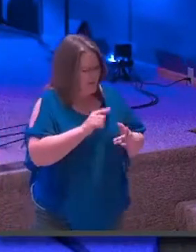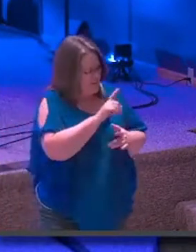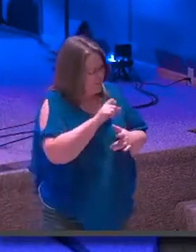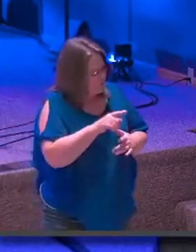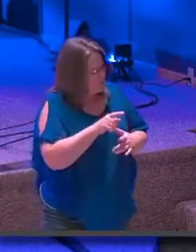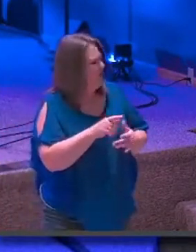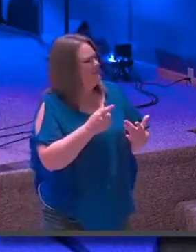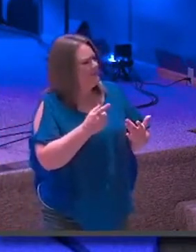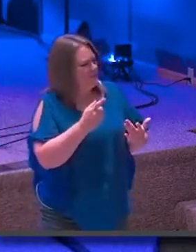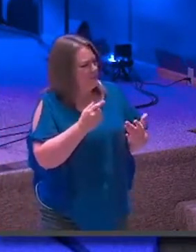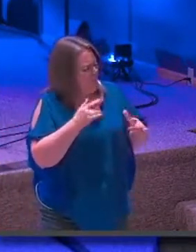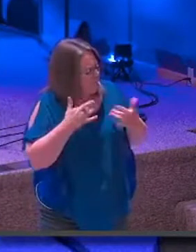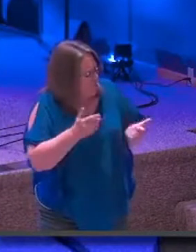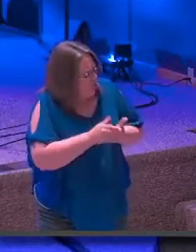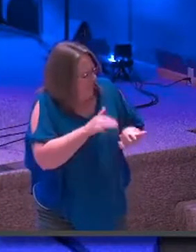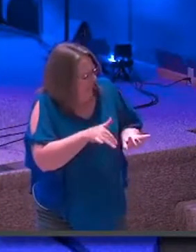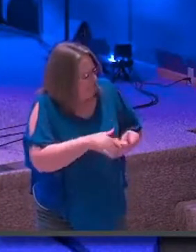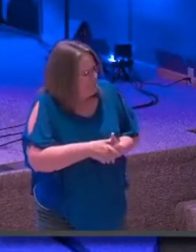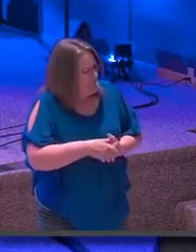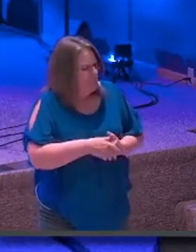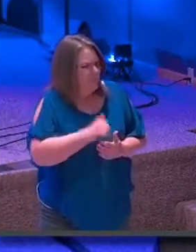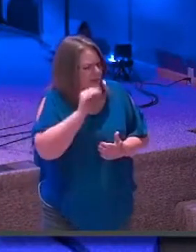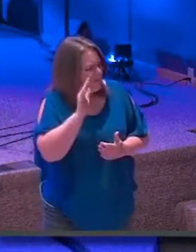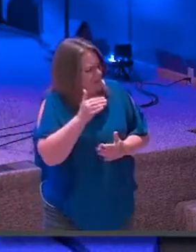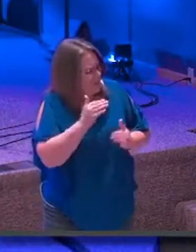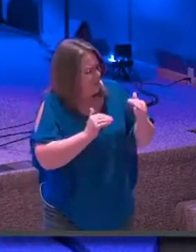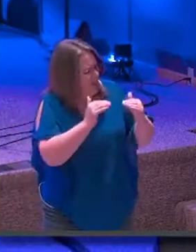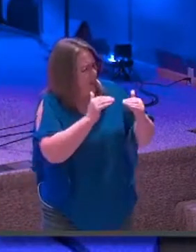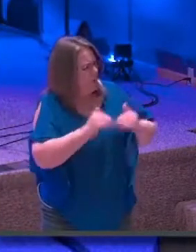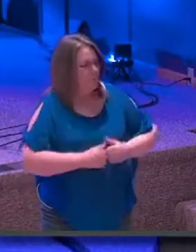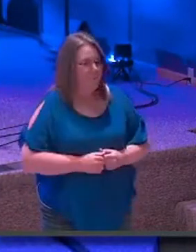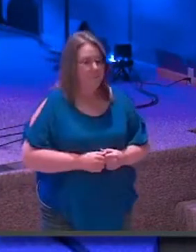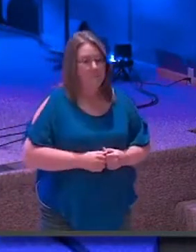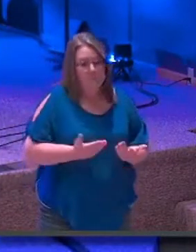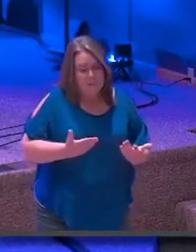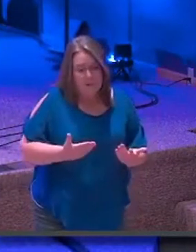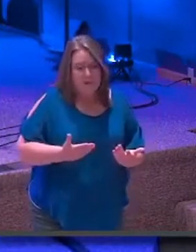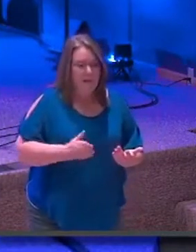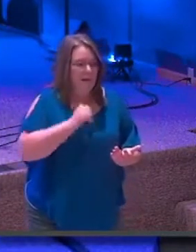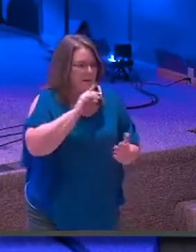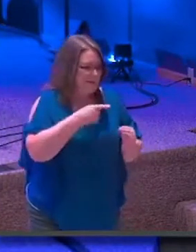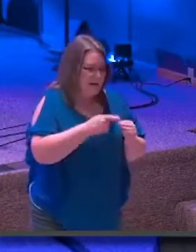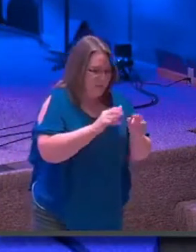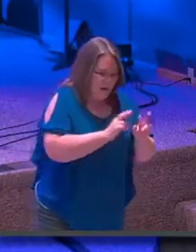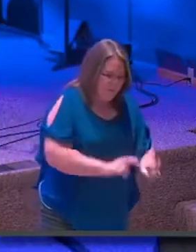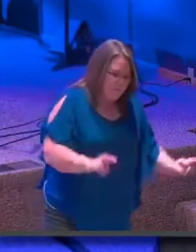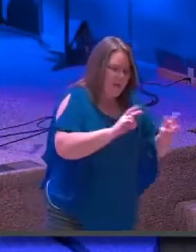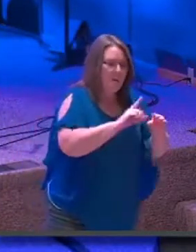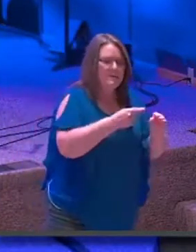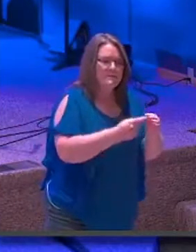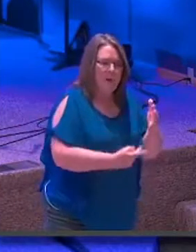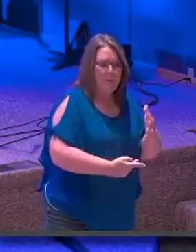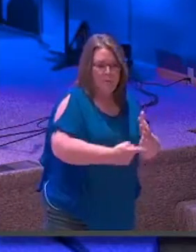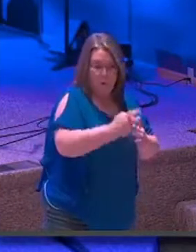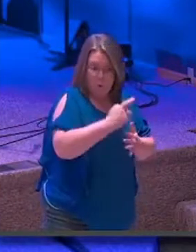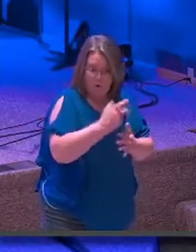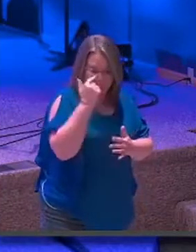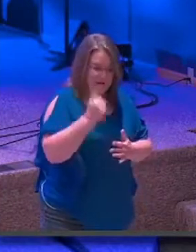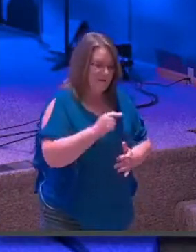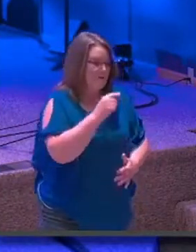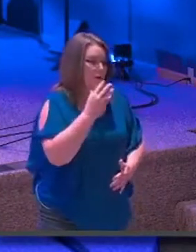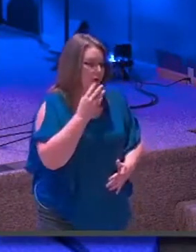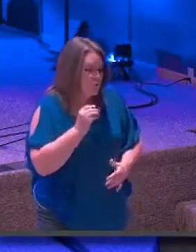that? You know, that doesn't seem fair. Well, it's not about value, it's about priority, because the Jews were the ones